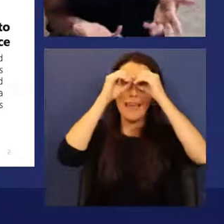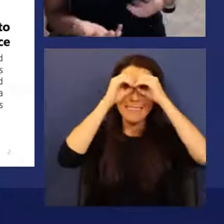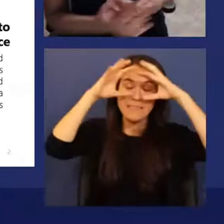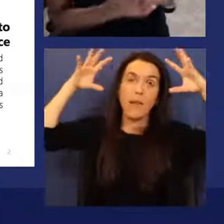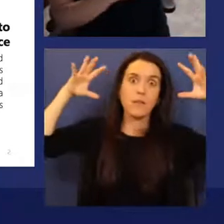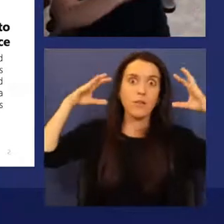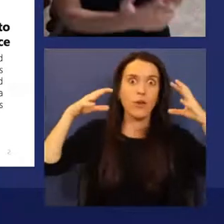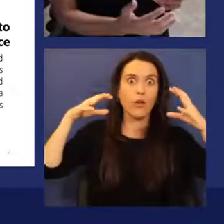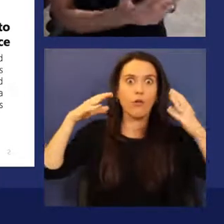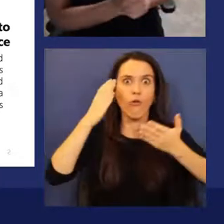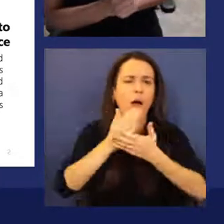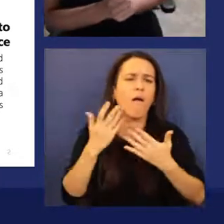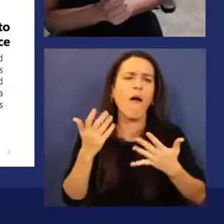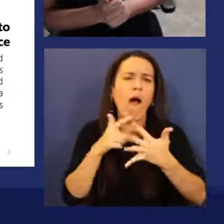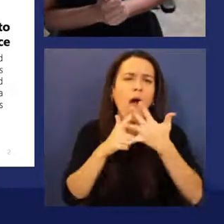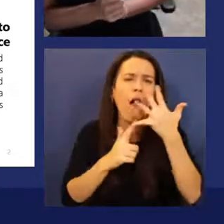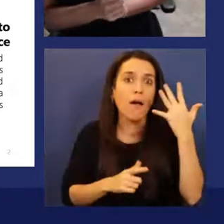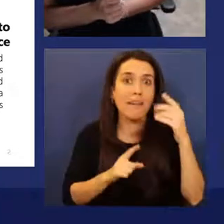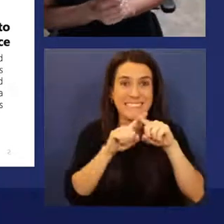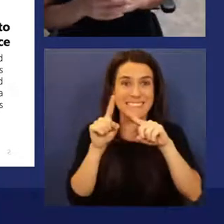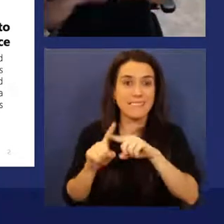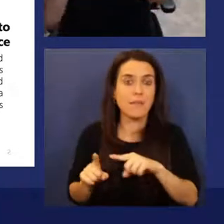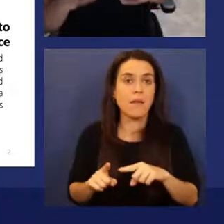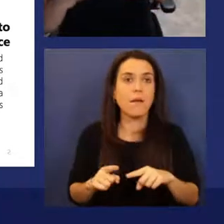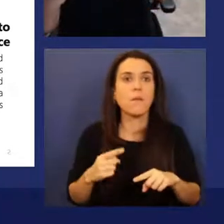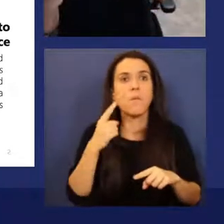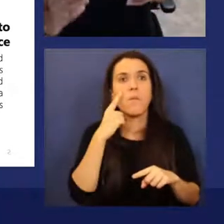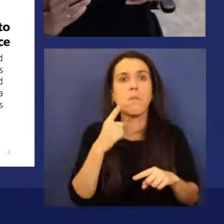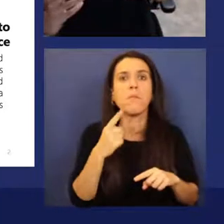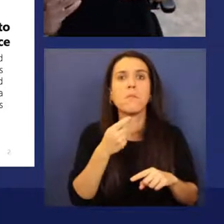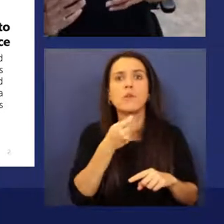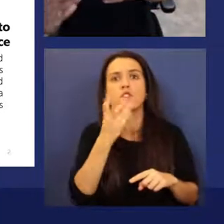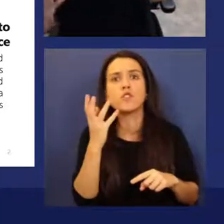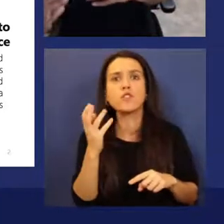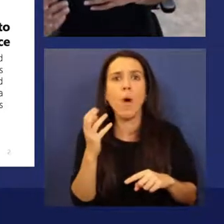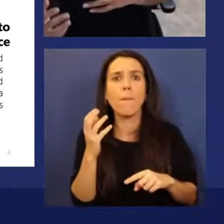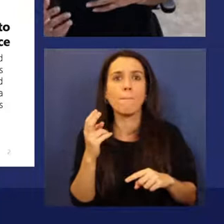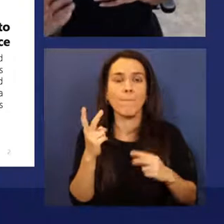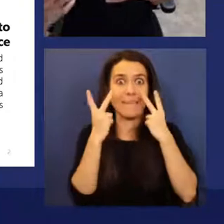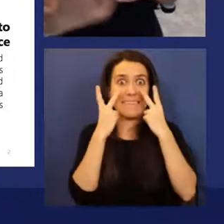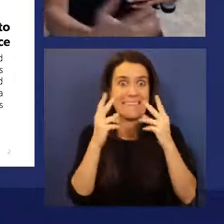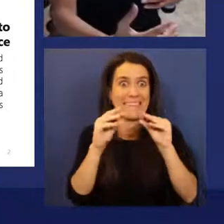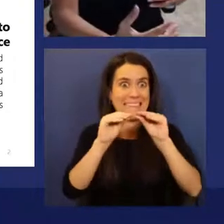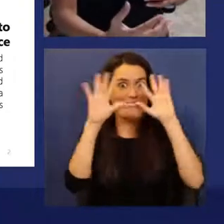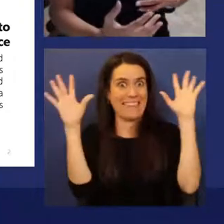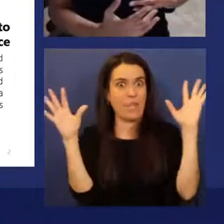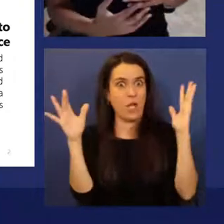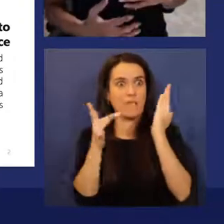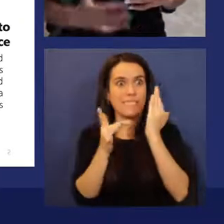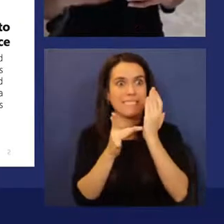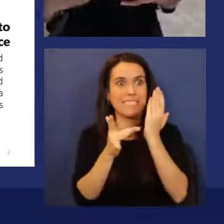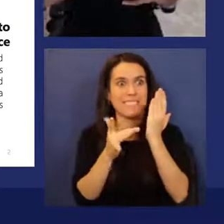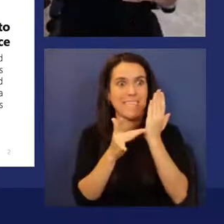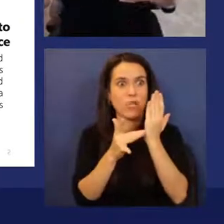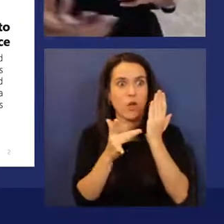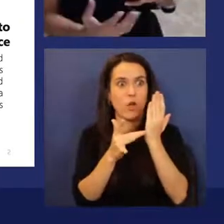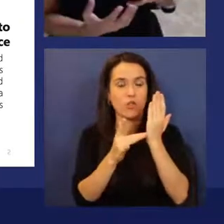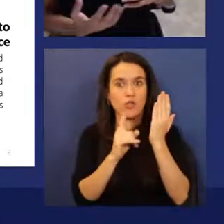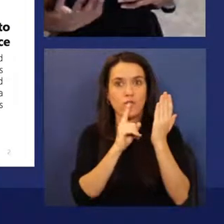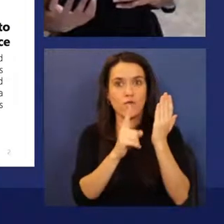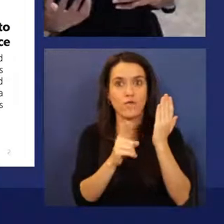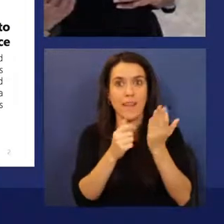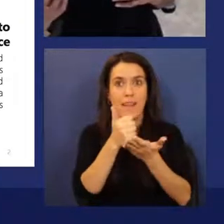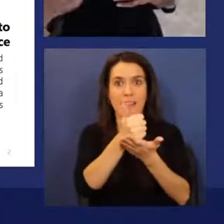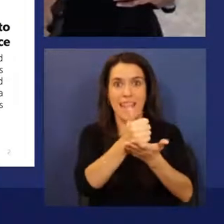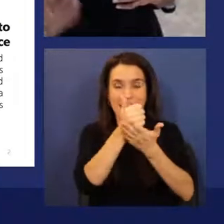very visible. If you look at the autonomous vehicle, it's very, very visible on how technology actually helps you. But a lot